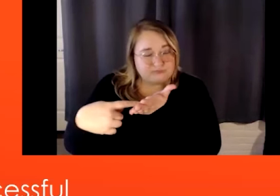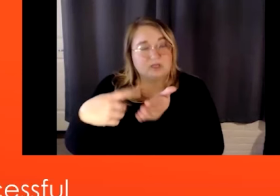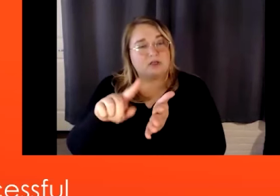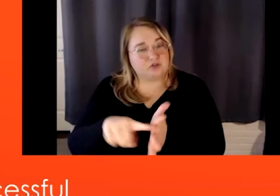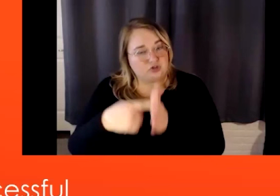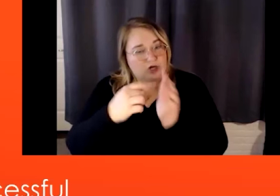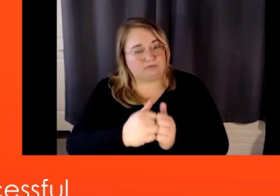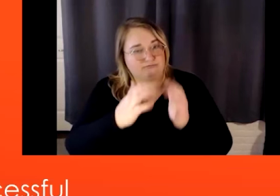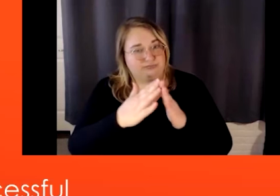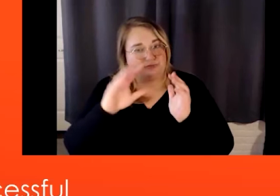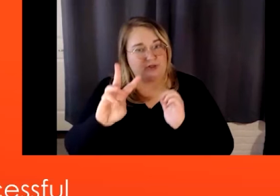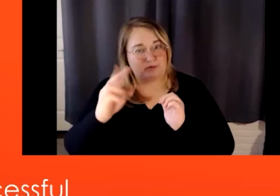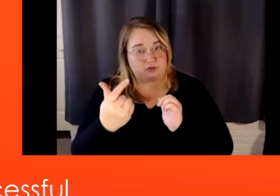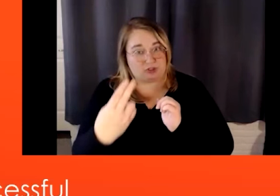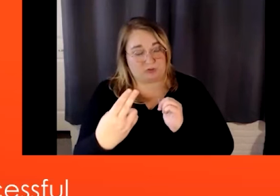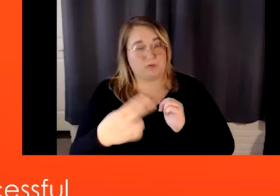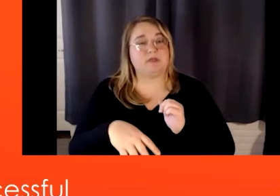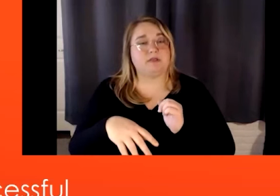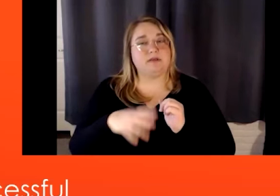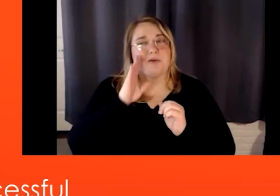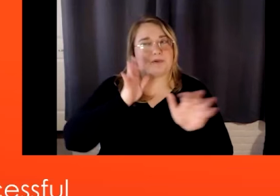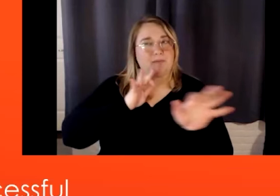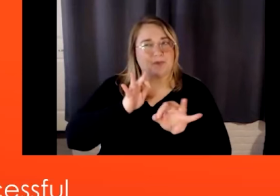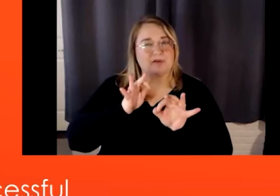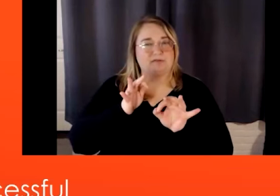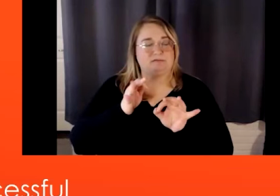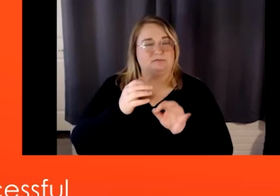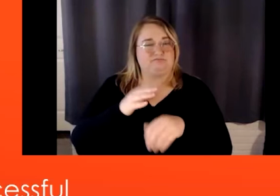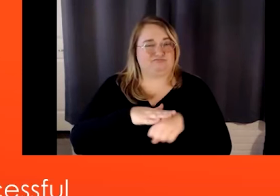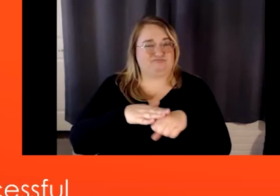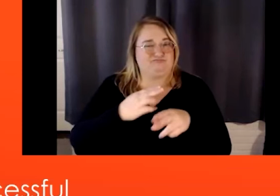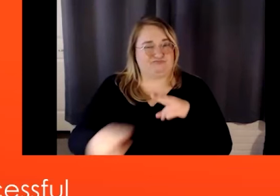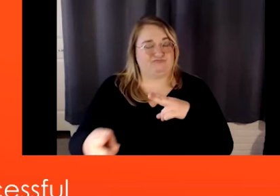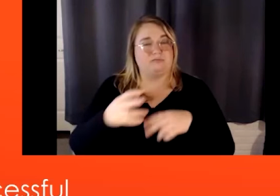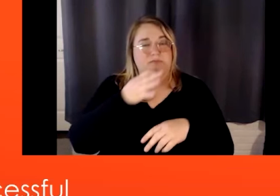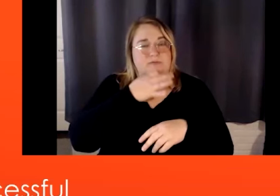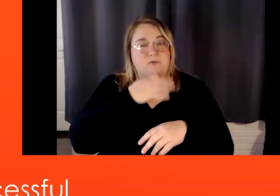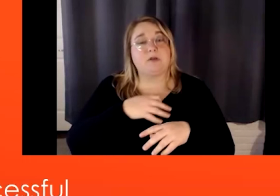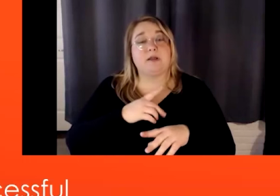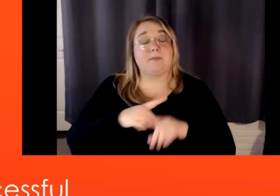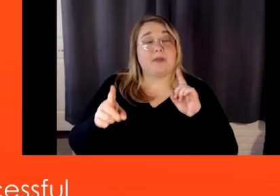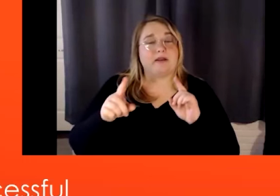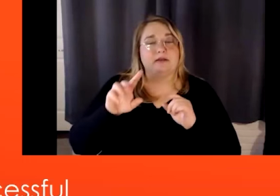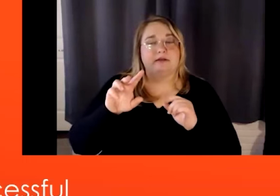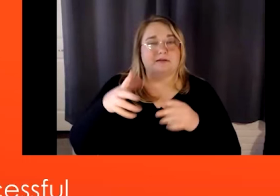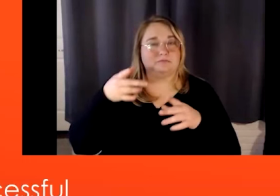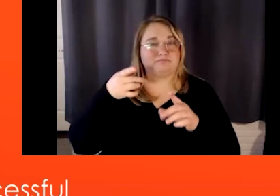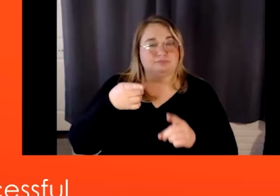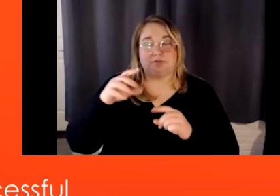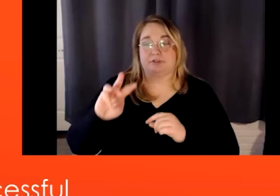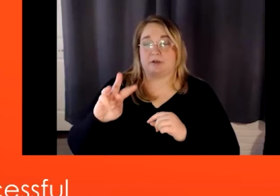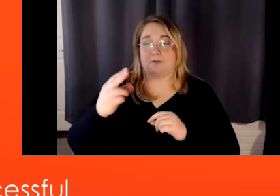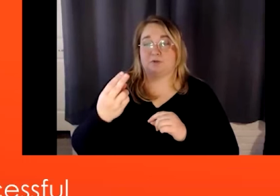And we'll look at that briefly in a few minutes. But WGU was